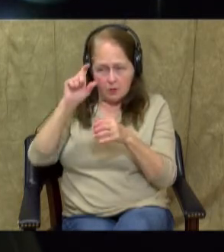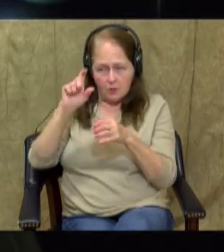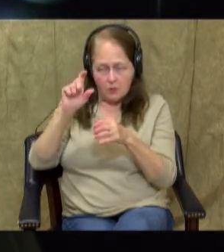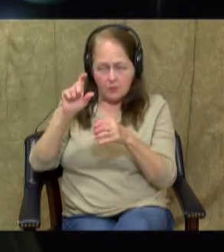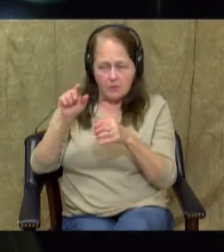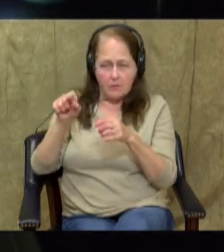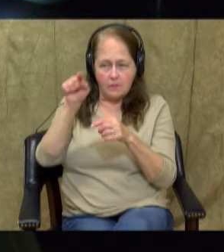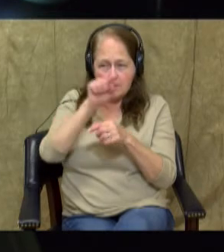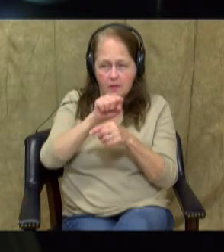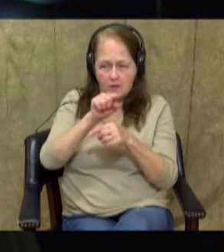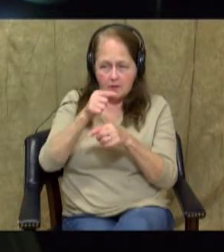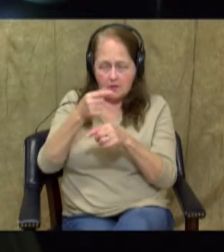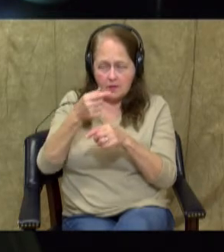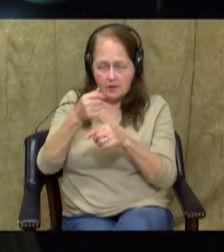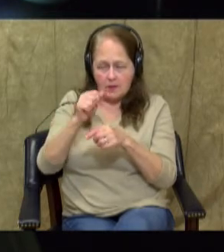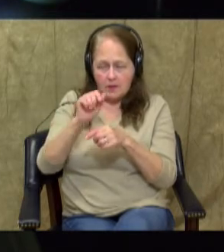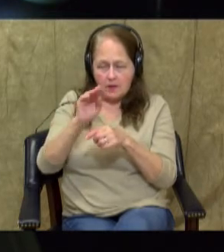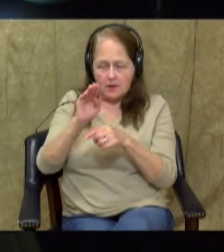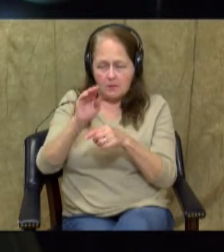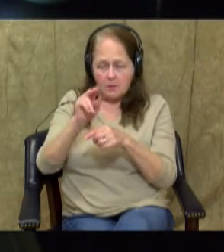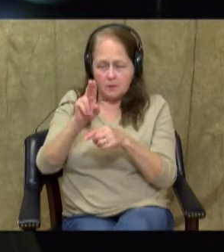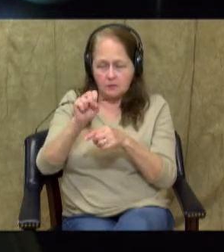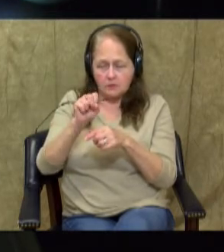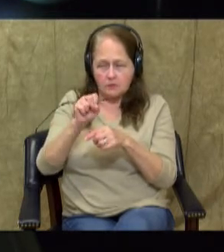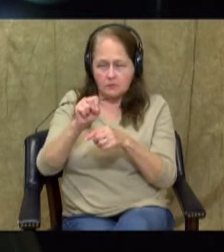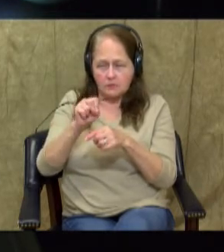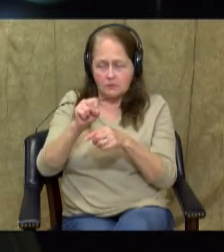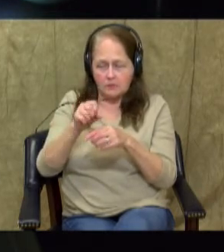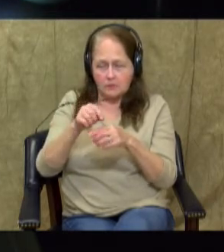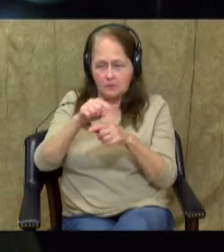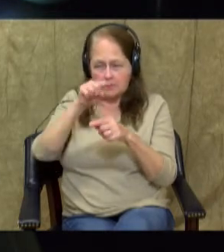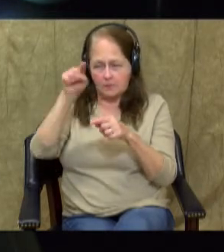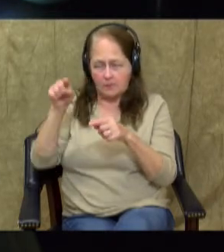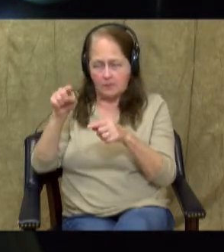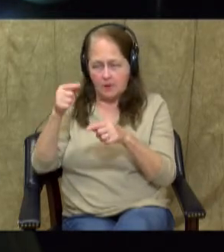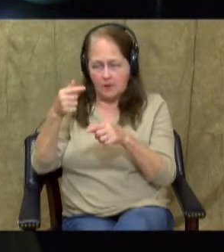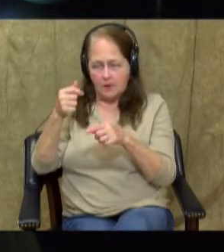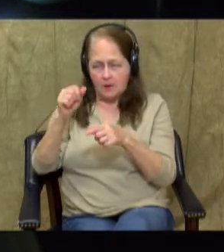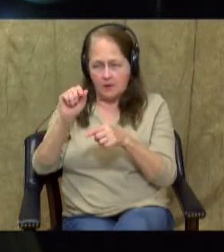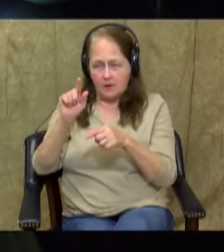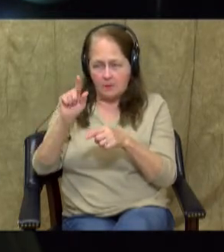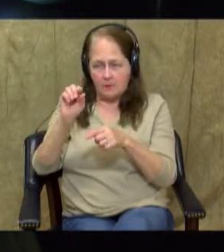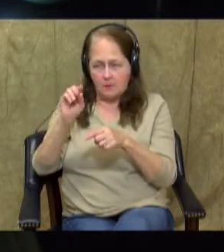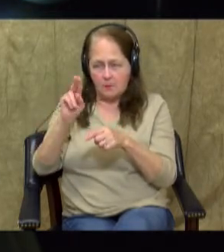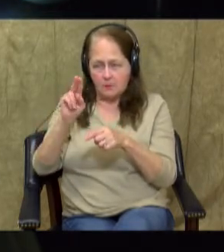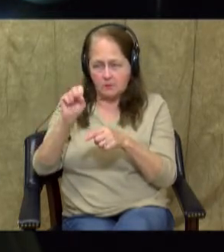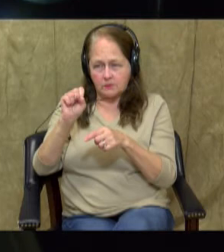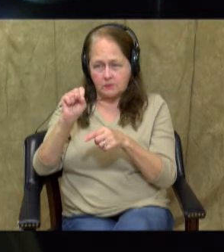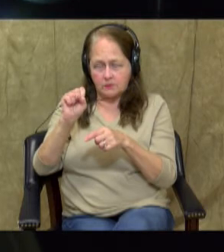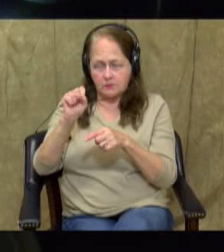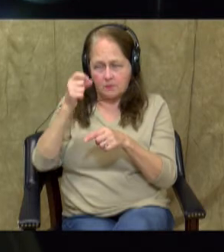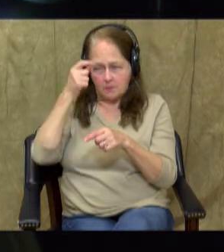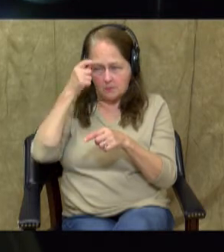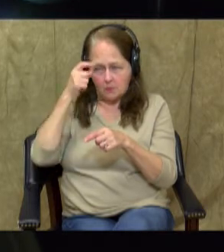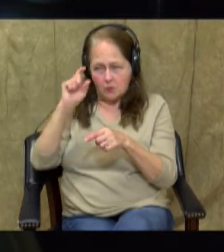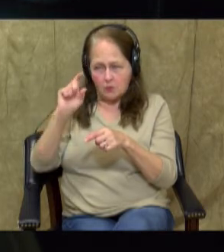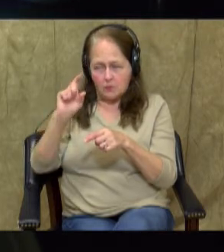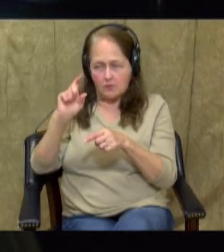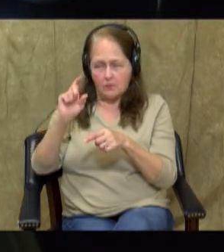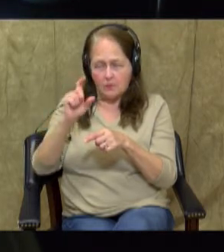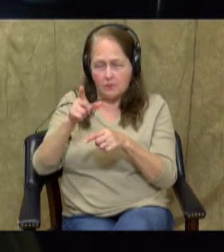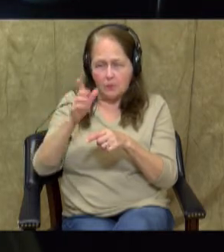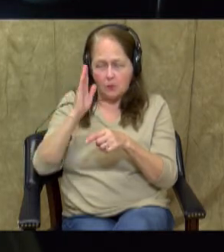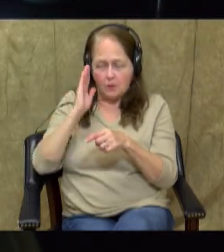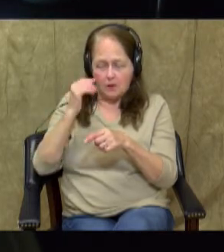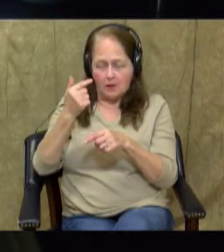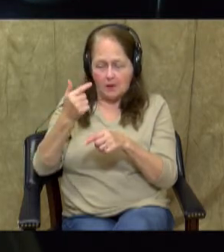gibbous. And what was right before the full moon? A gibbous. So when we look at this on a diagram, you're going to